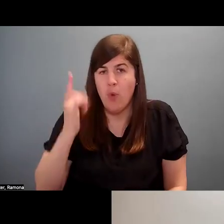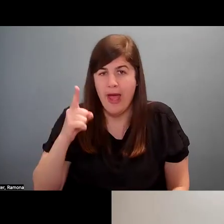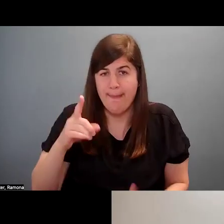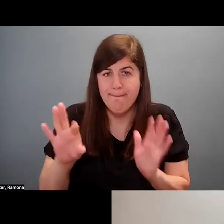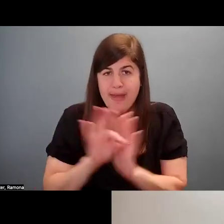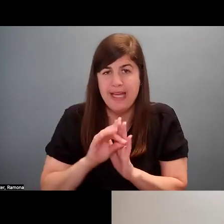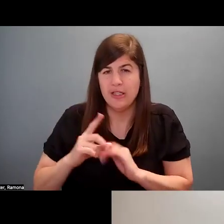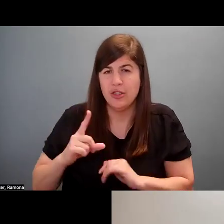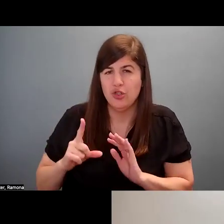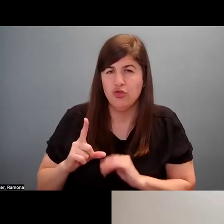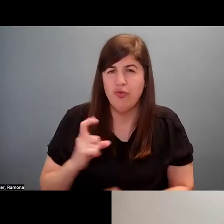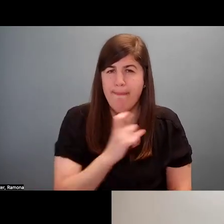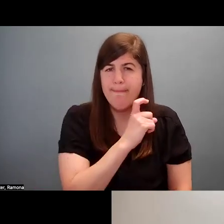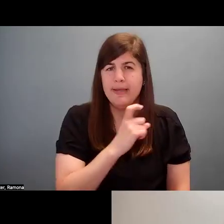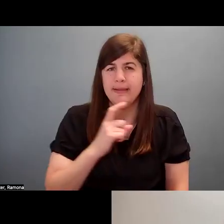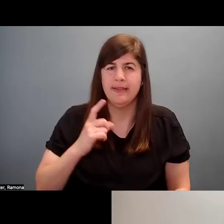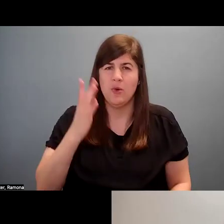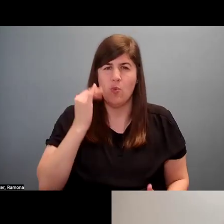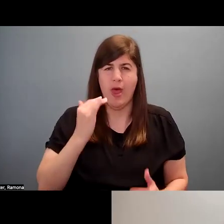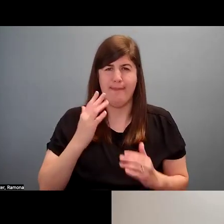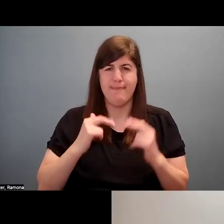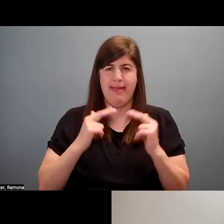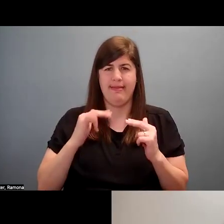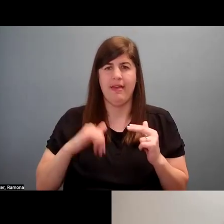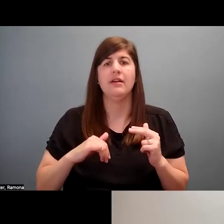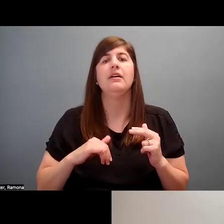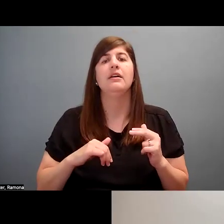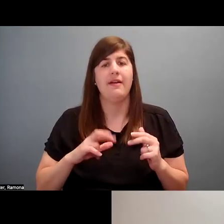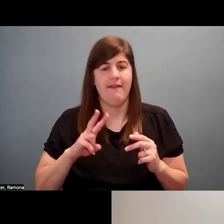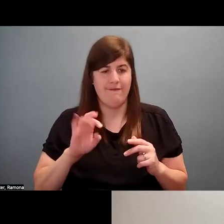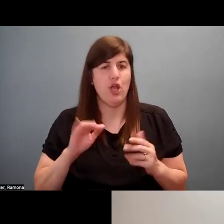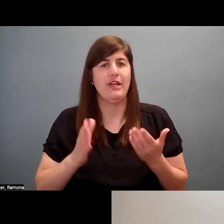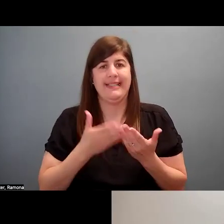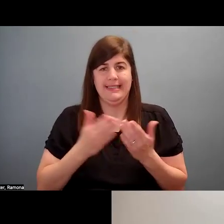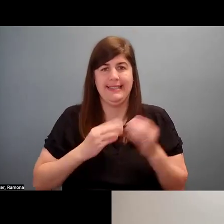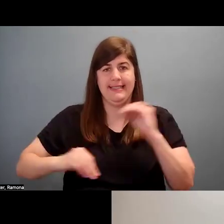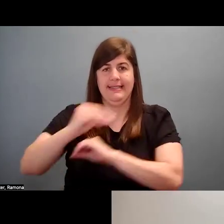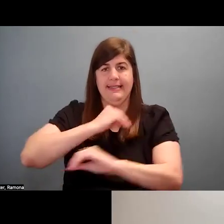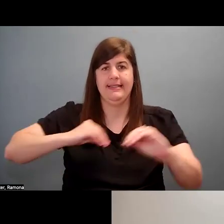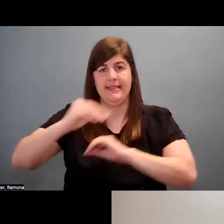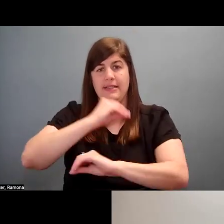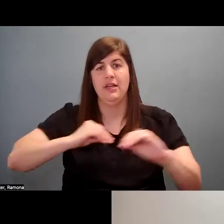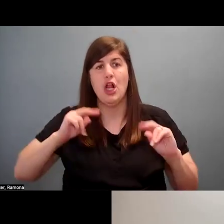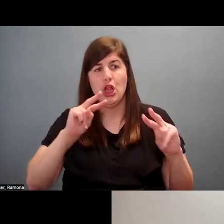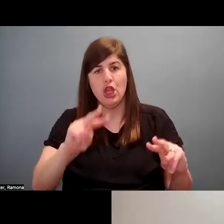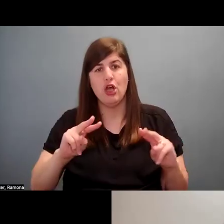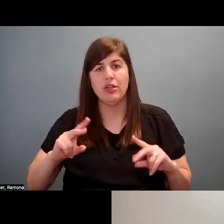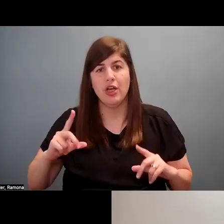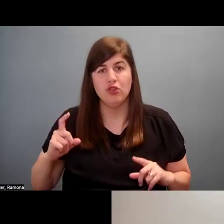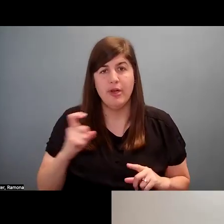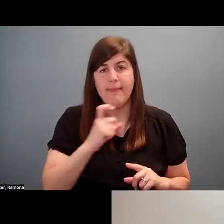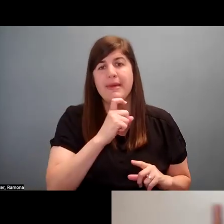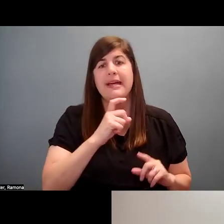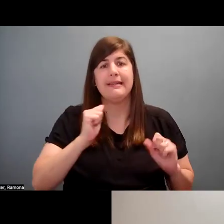Why build mechanical shrimp? Shrimp are super maneuverable. If you look at a shrimp swimming, they can barrel